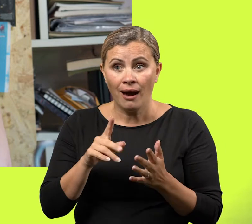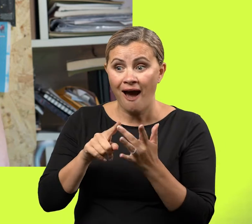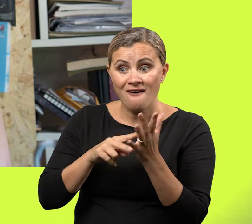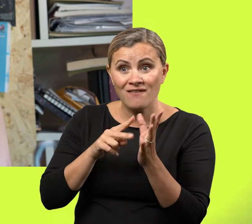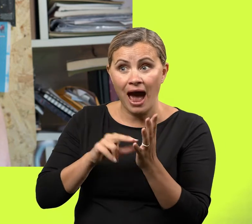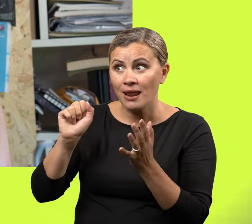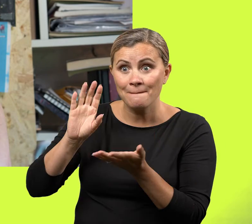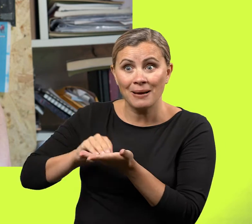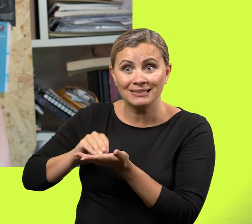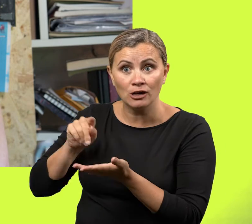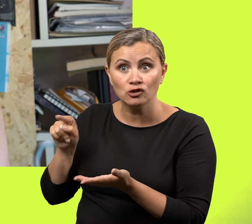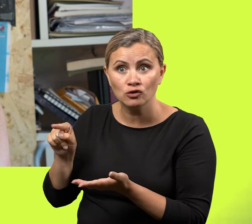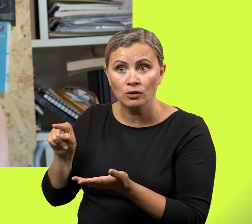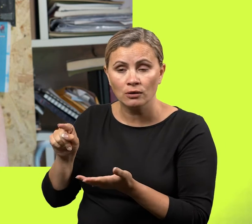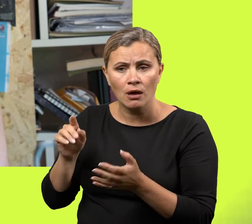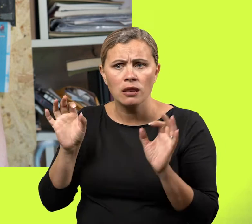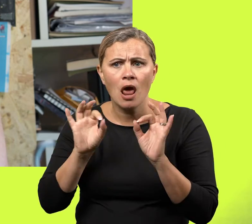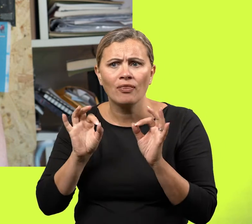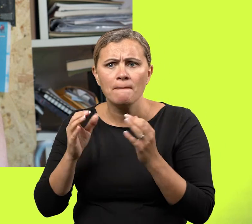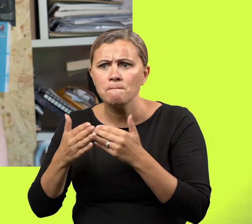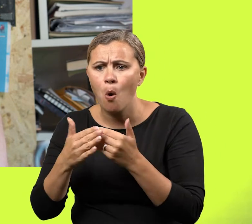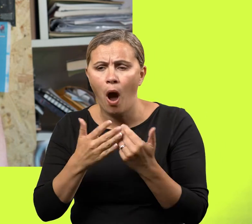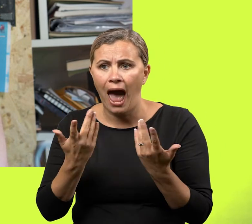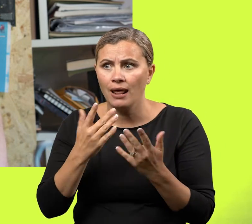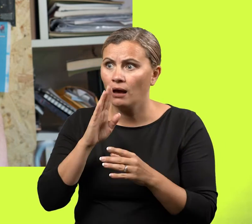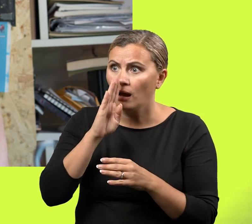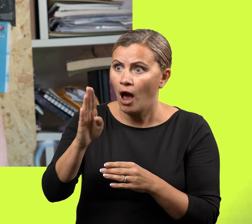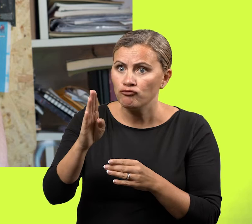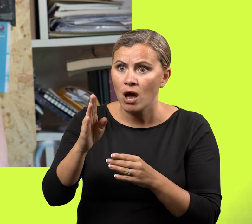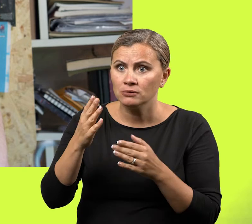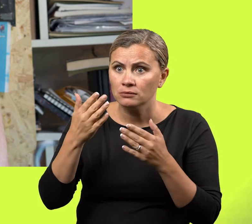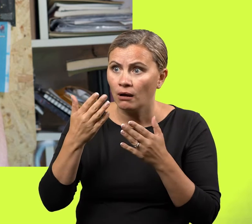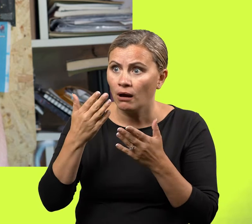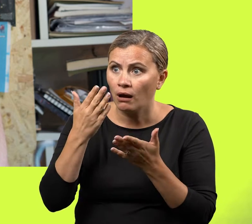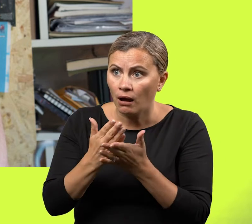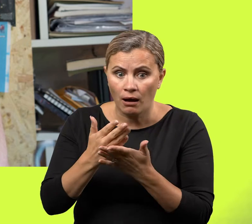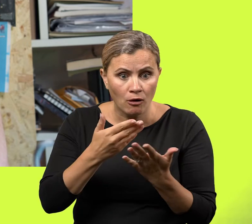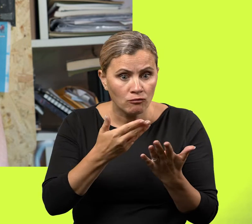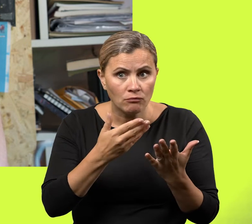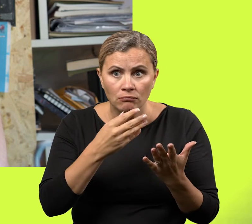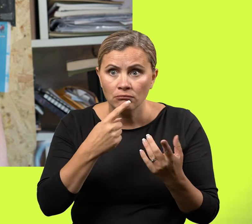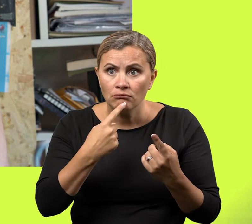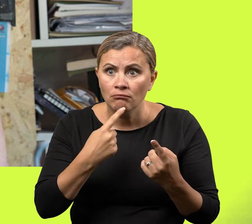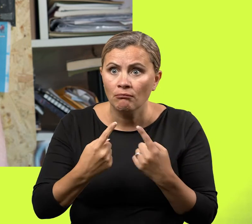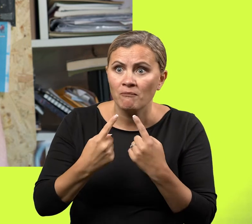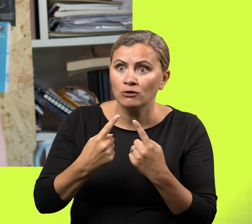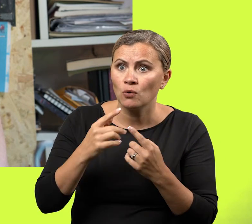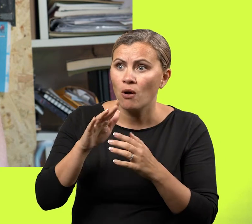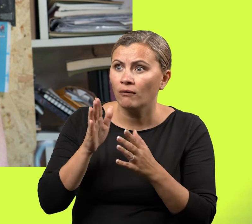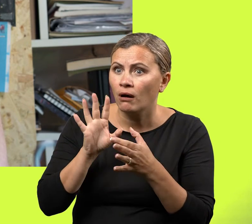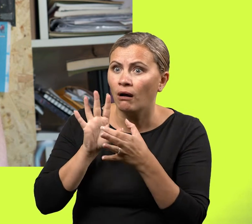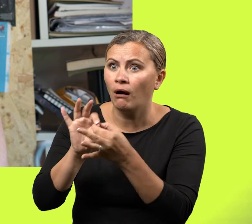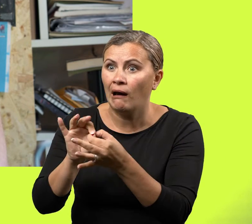message from Ivan, we have had no reports of any direct or